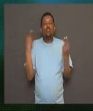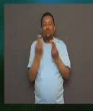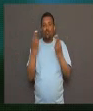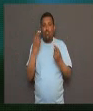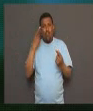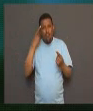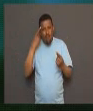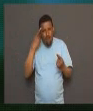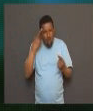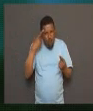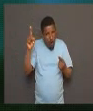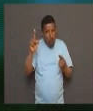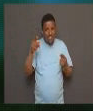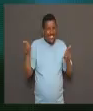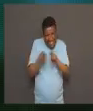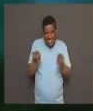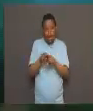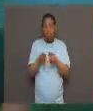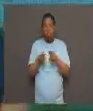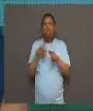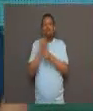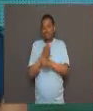the same purposes.